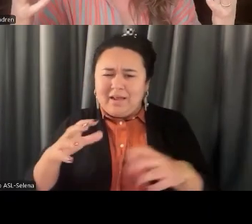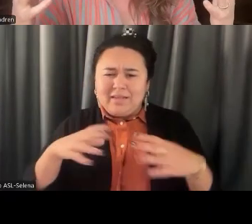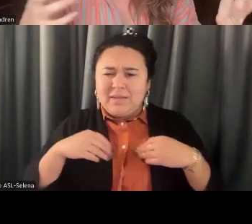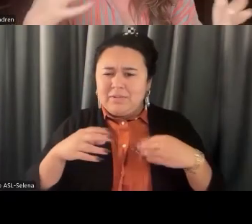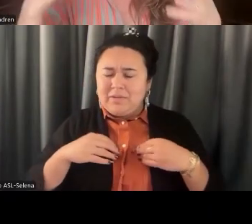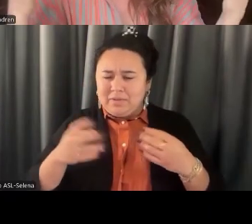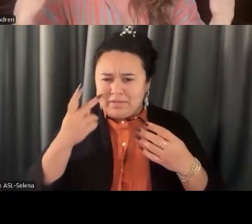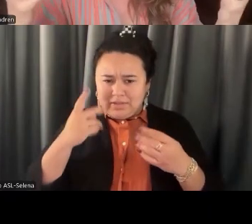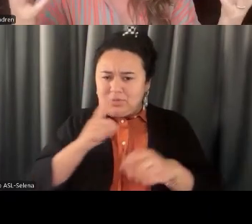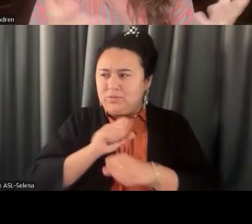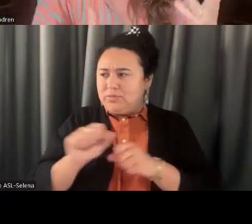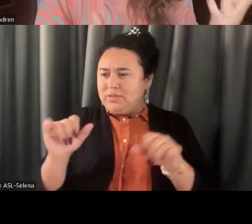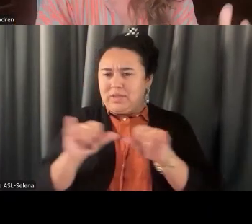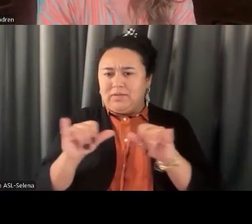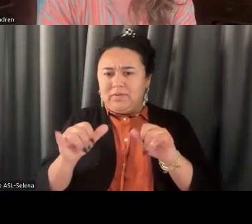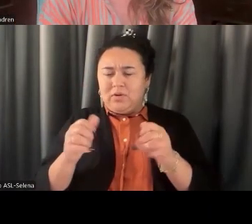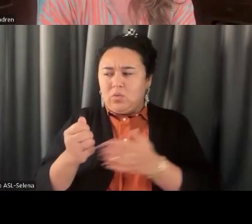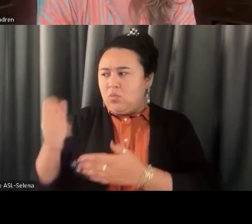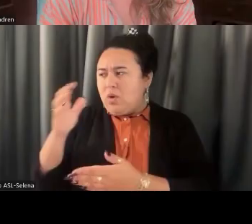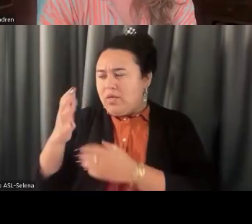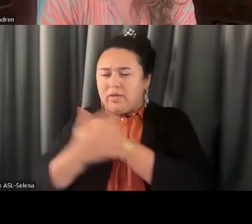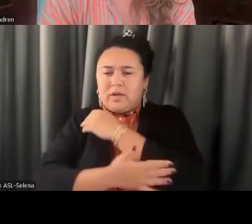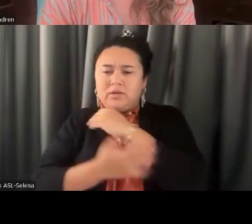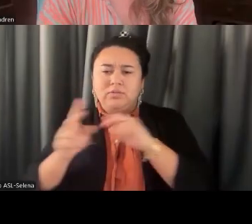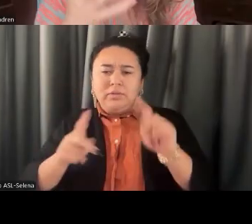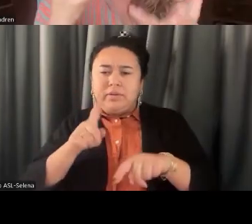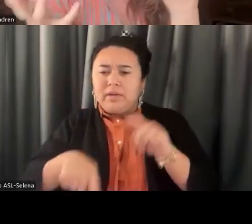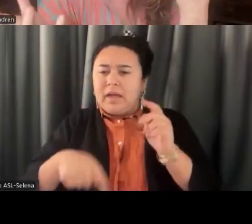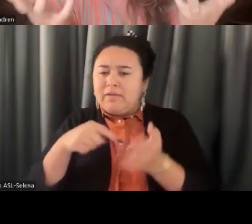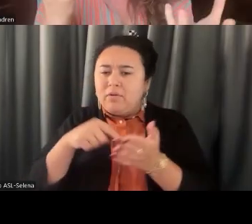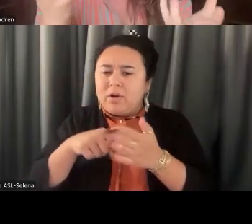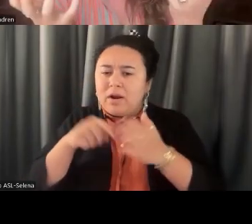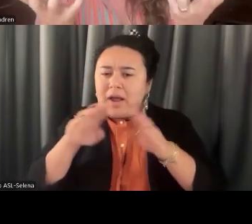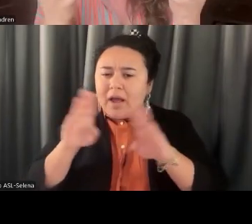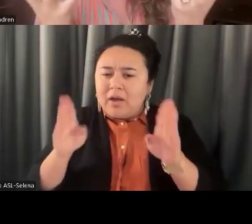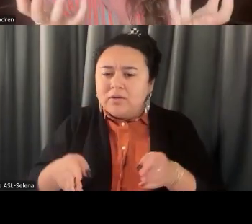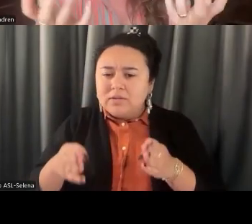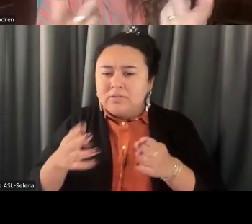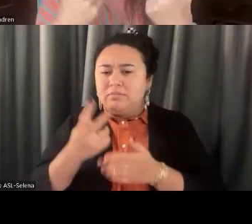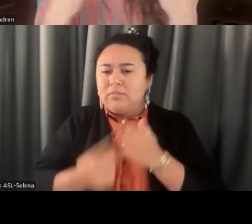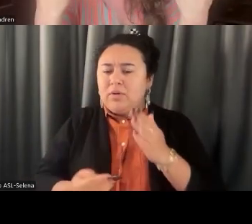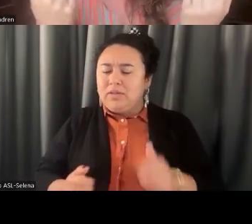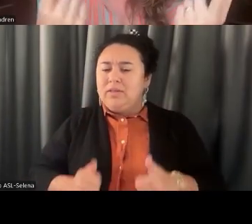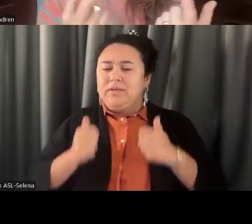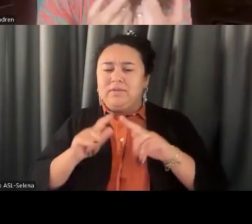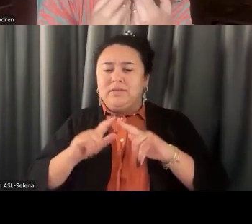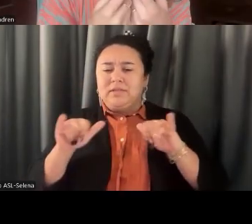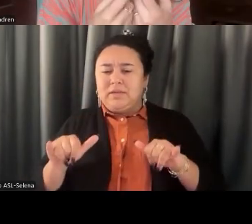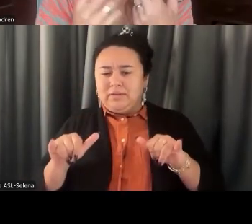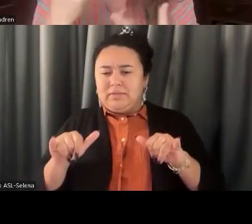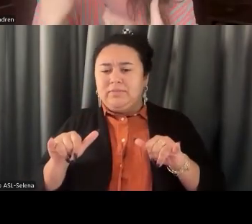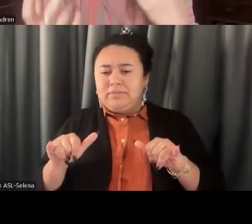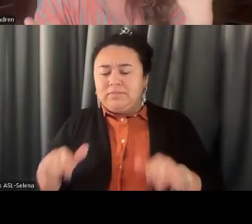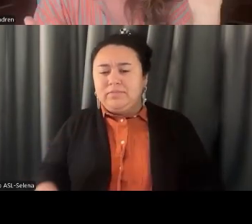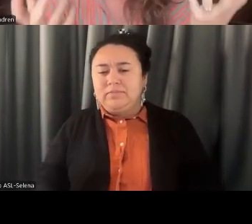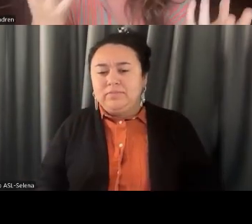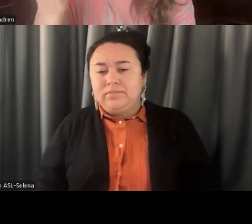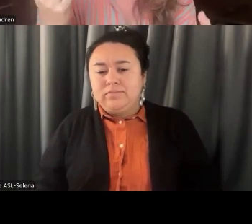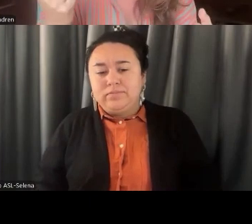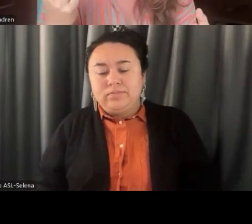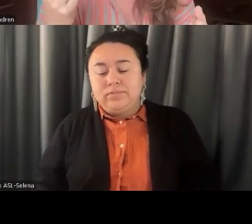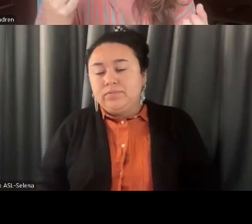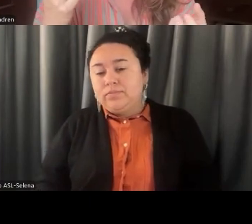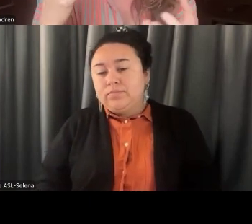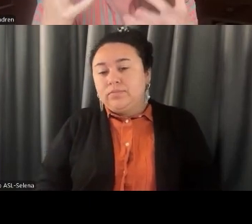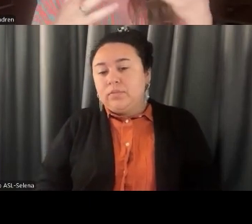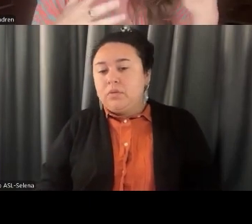scale, of a very wealthy country in which people can't find housing. It's letting both of those things live in a kind of contestation without